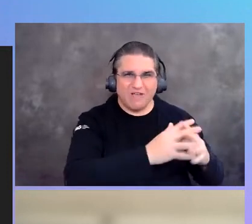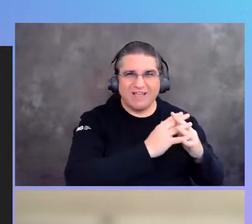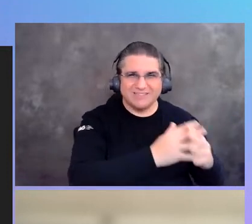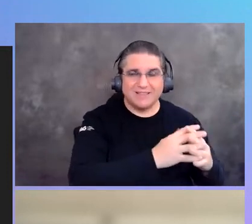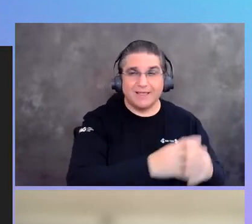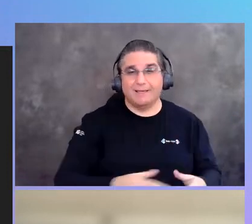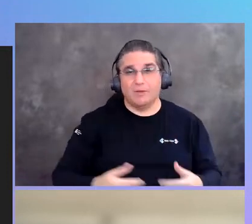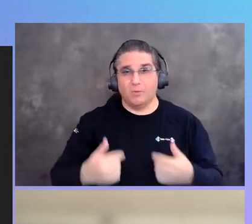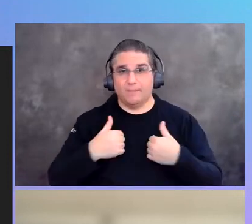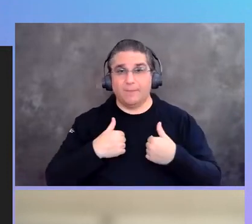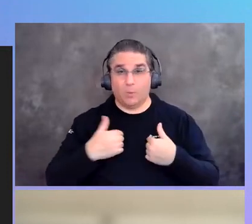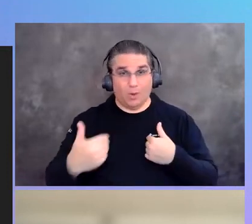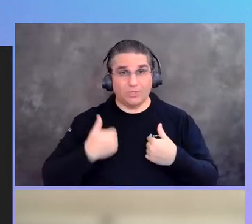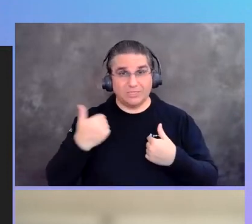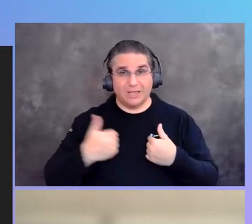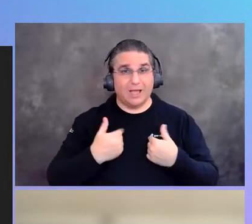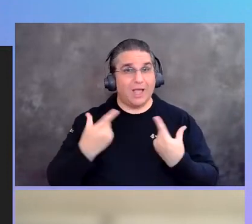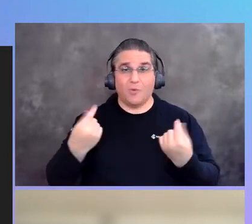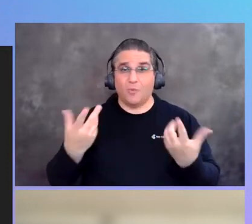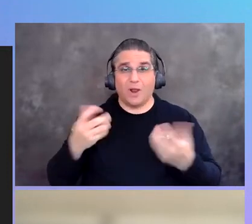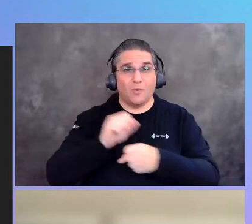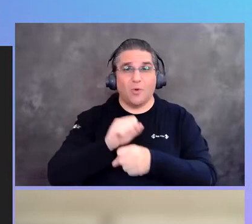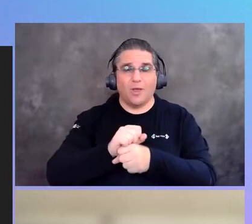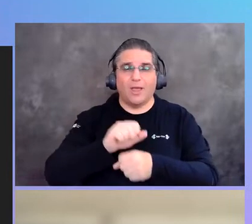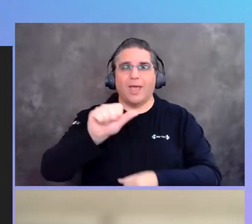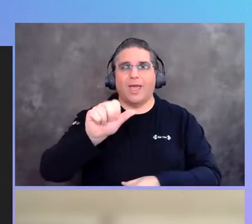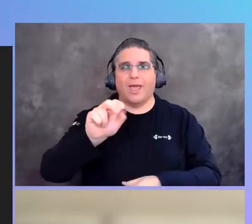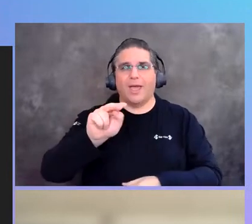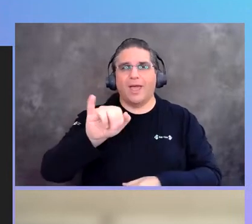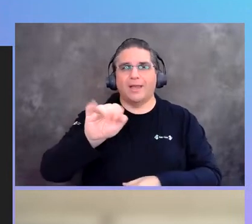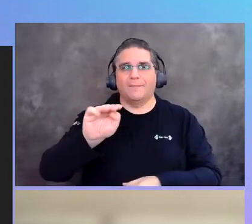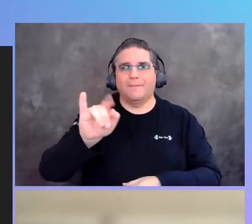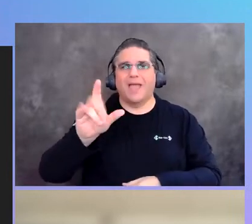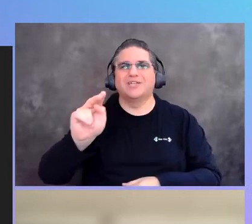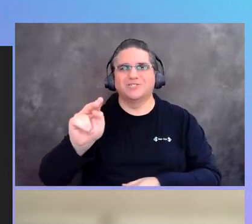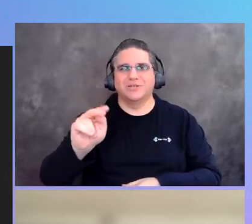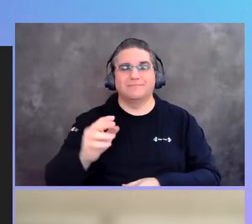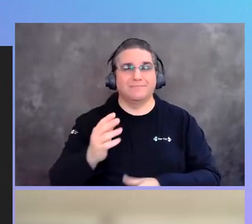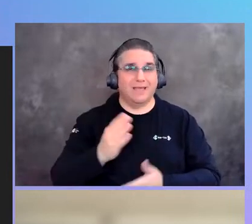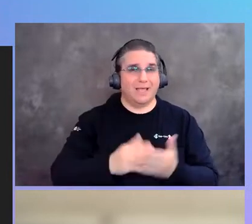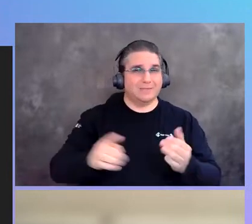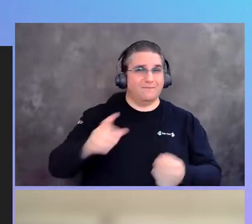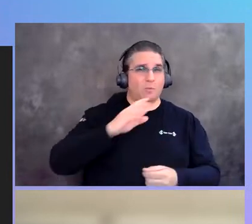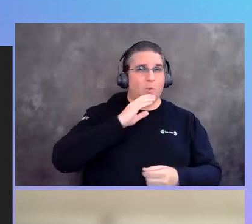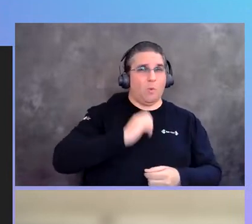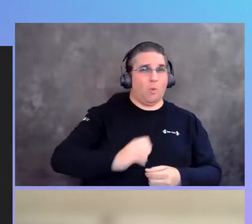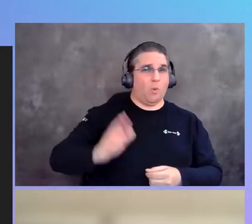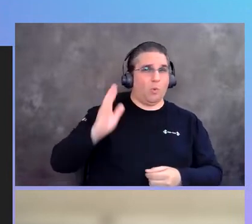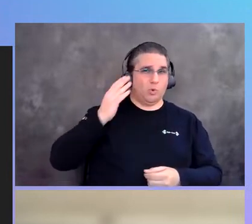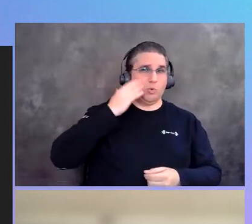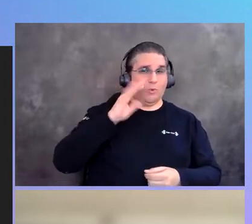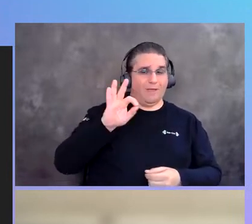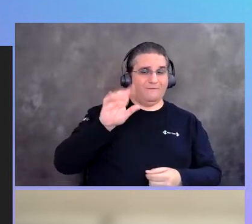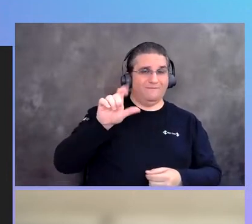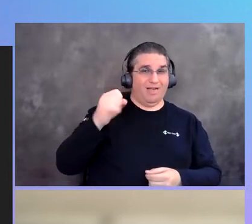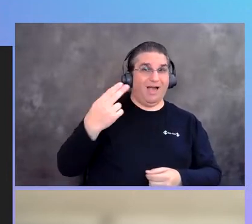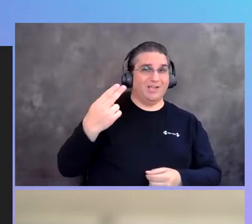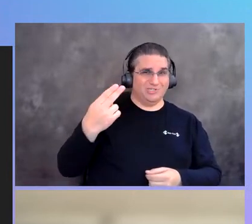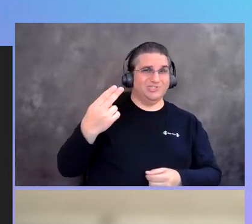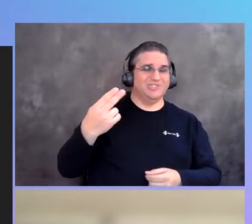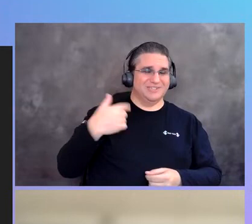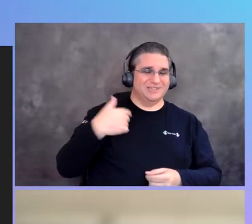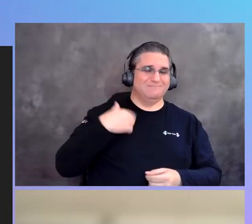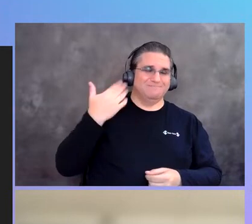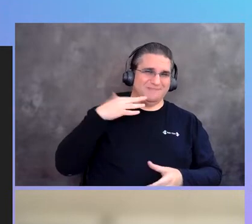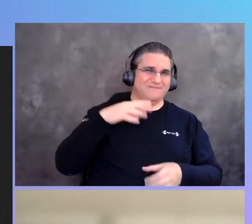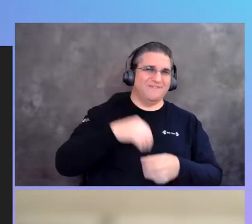of animation when I first started working, and a lot of Flash for those older joiners today, and also motion